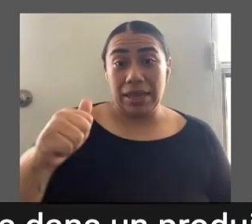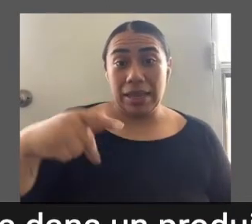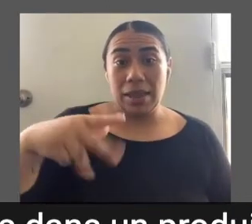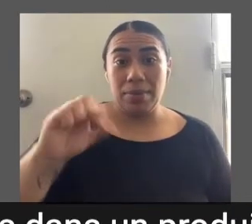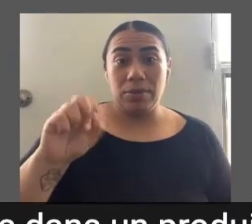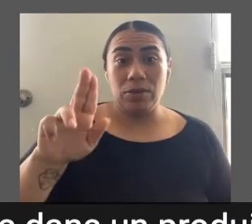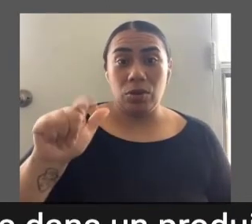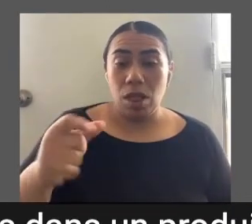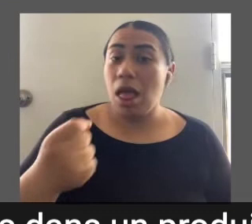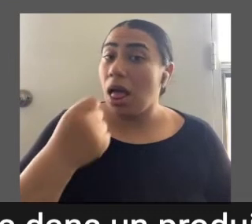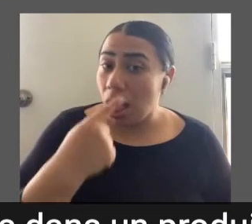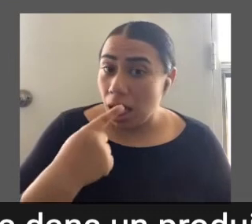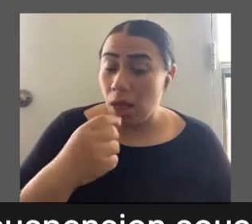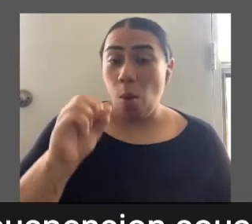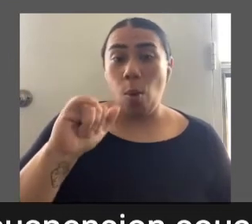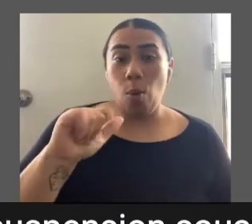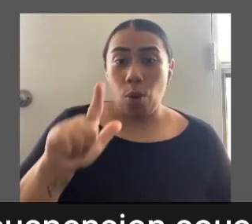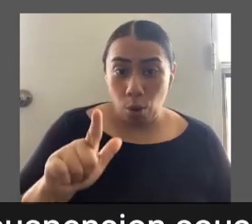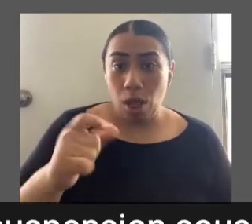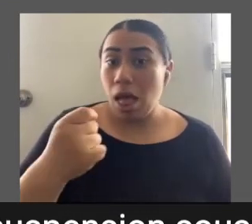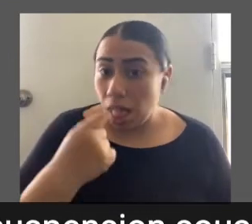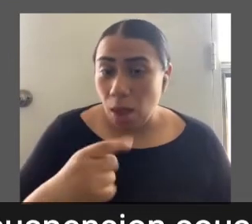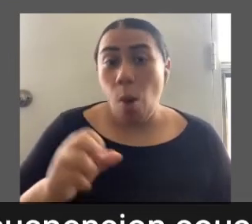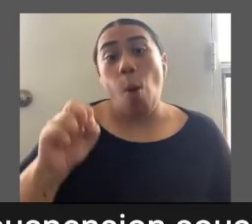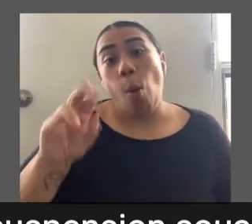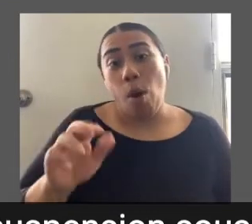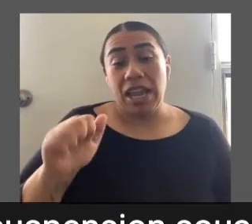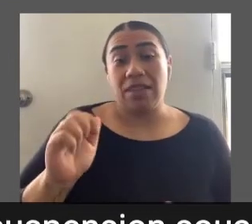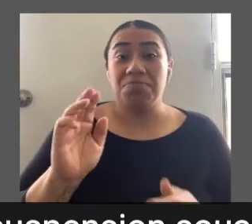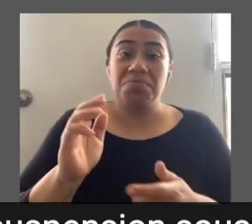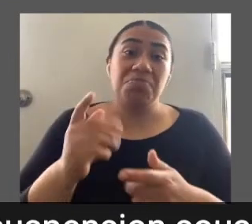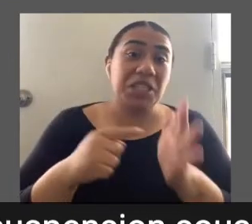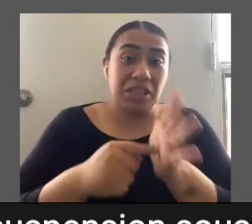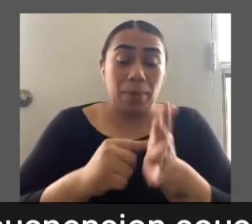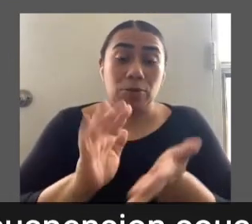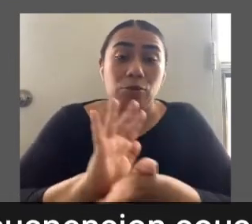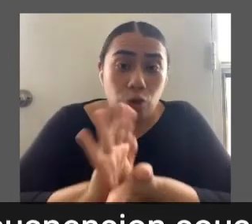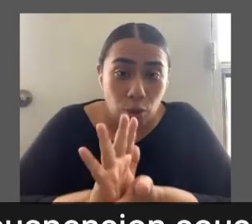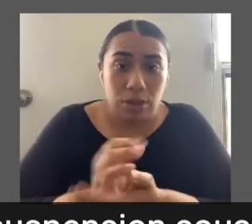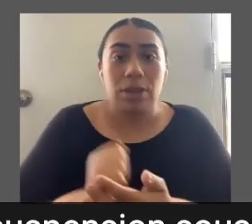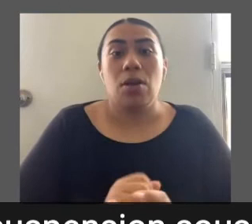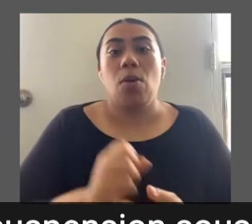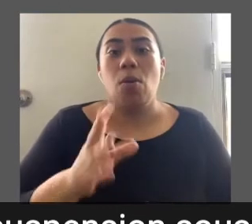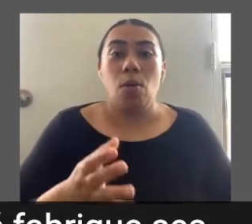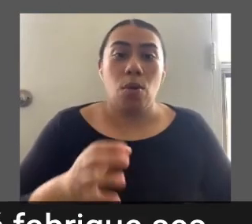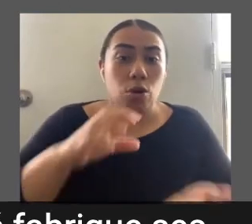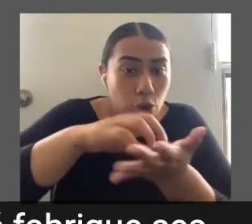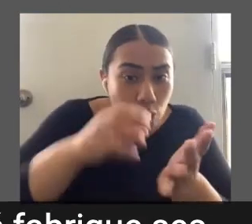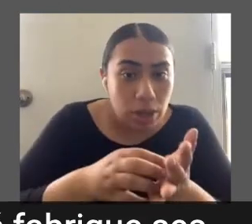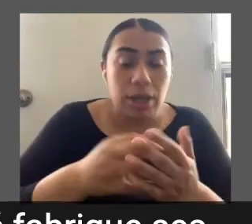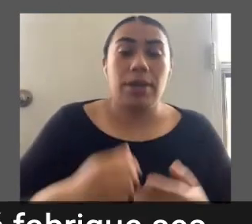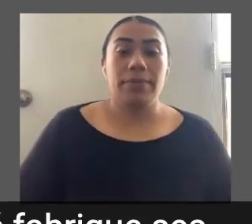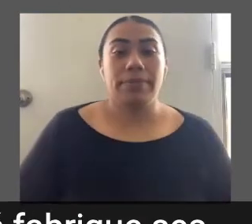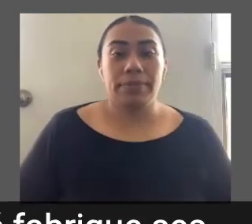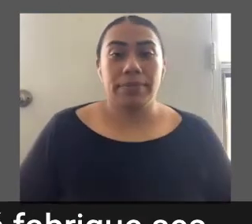food product, an edible, could act differently from cannabis that's been suspended in an oil or a pill form, depending on how